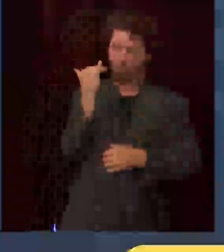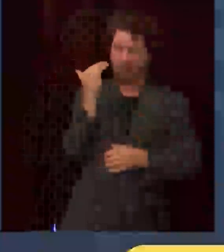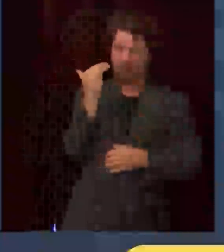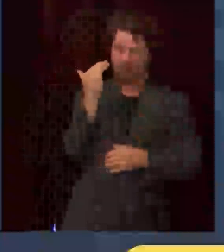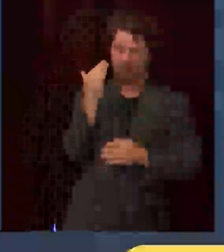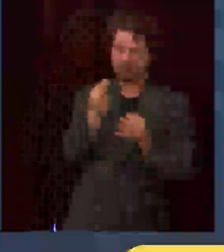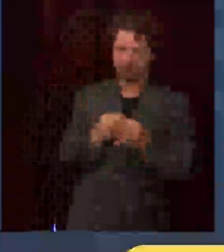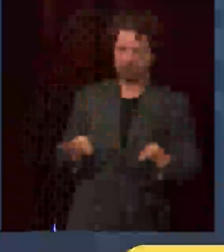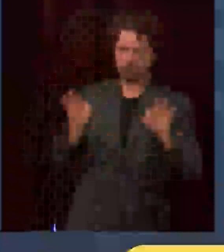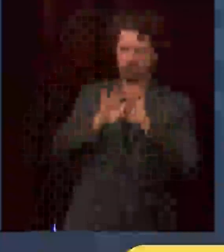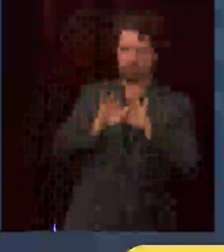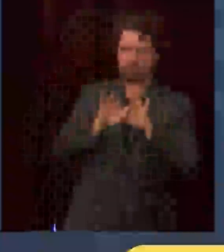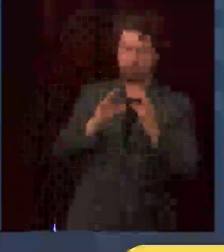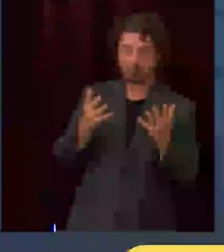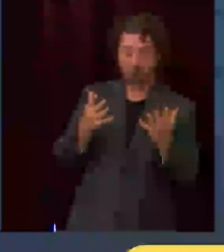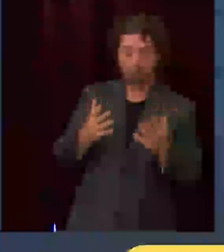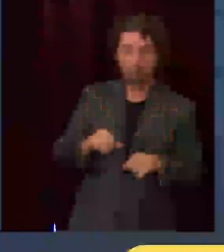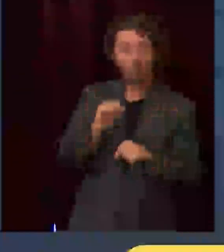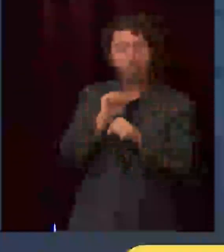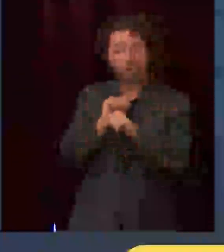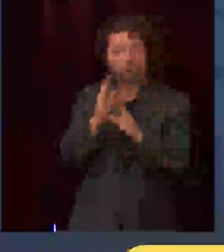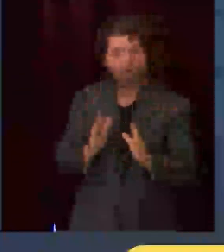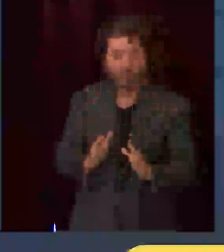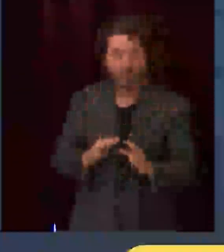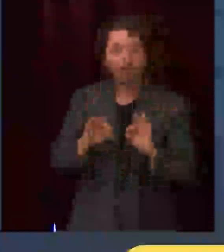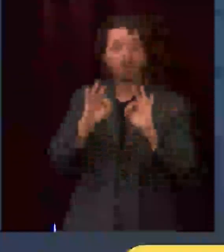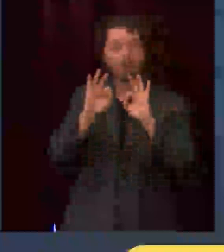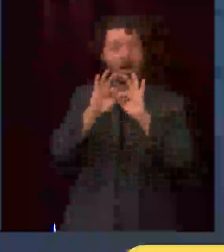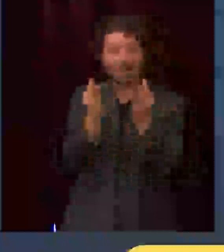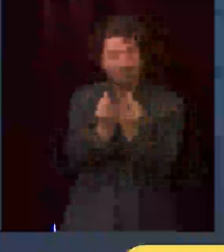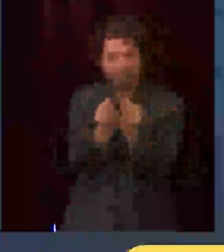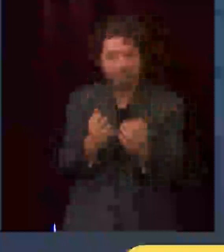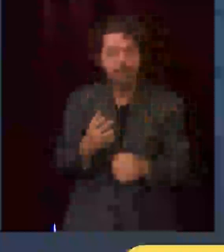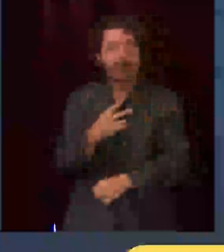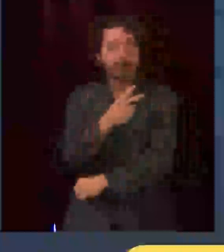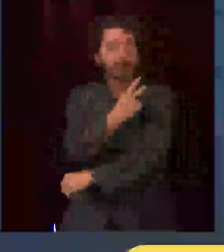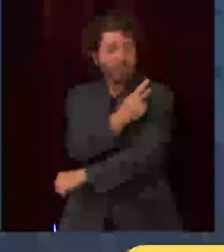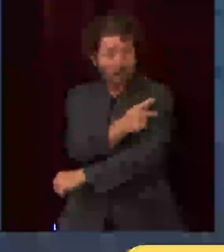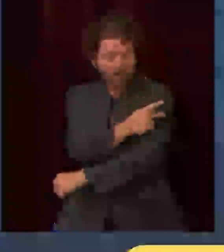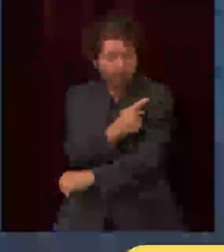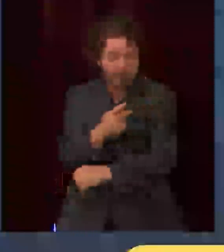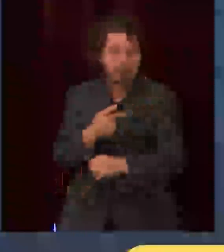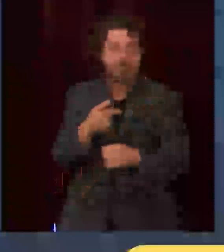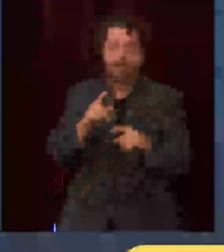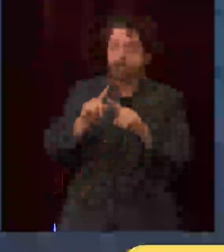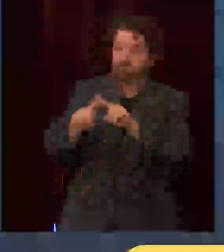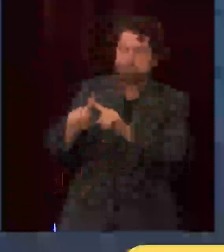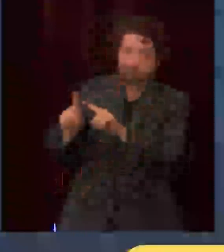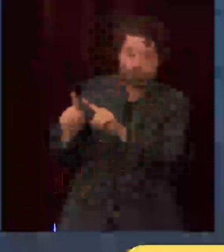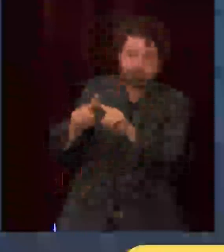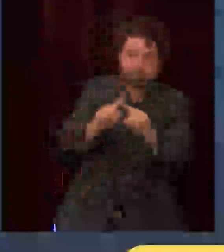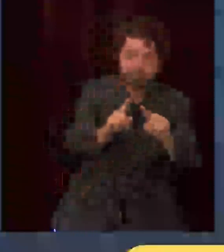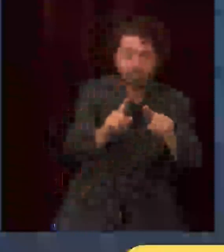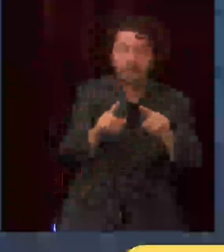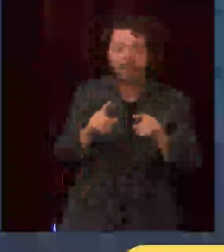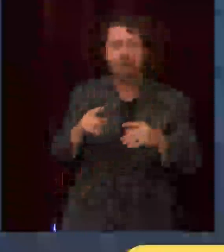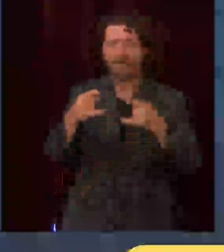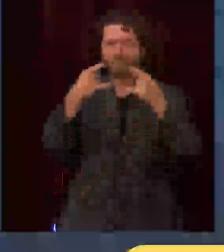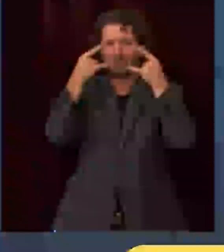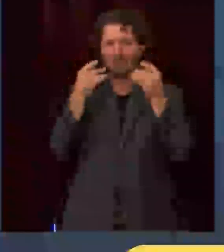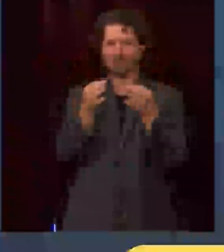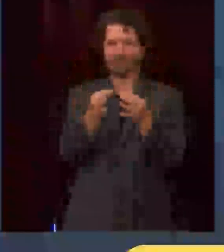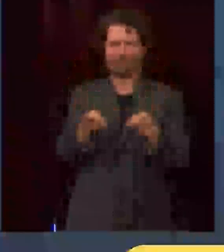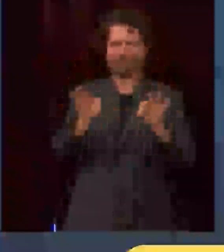patients. It also protects me. Again, it's not a perfect tool, but it helps stop droplets from hitting my face from someone who may be